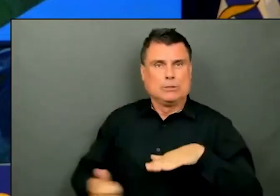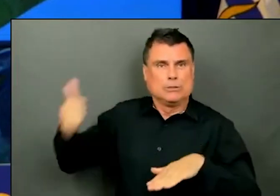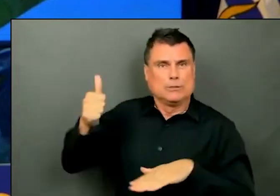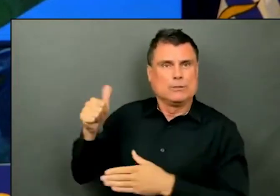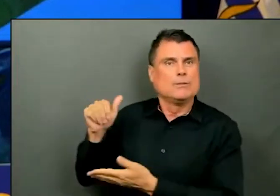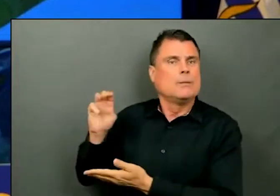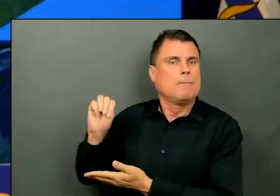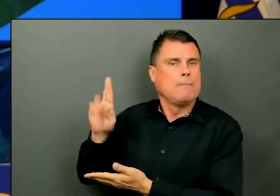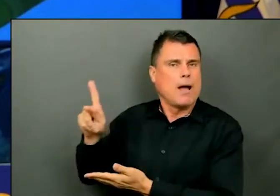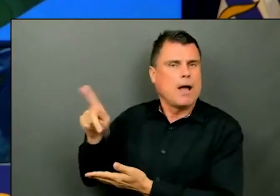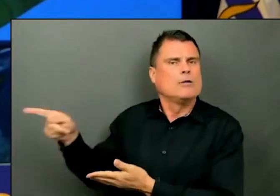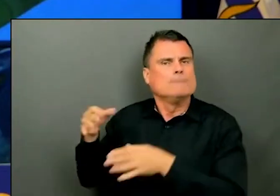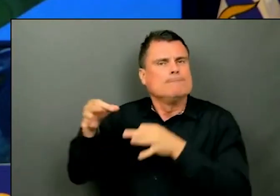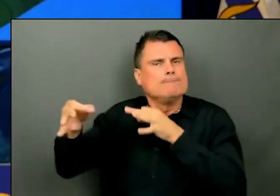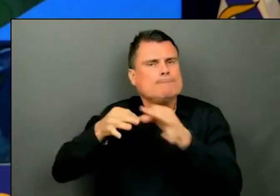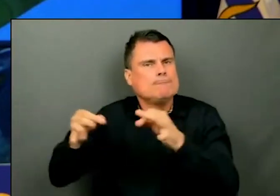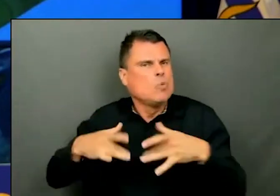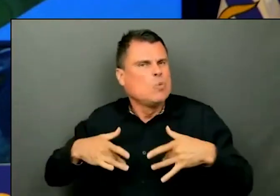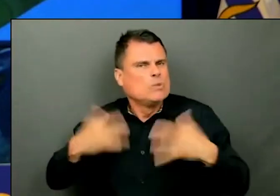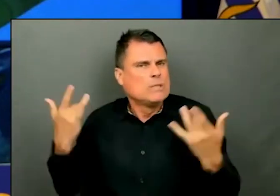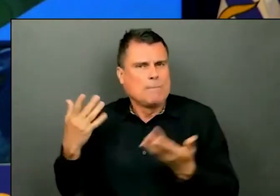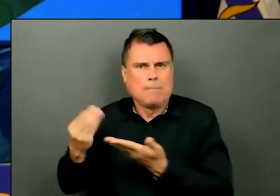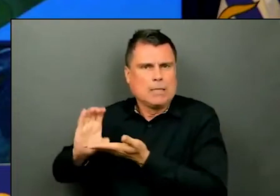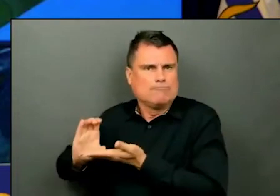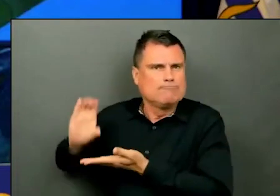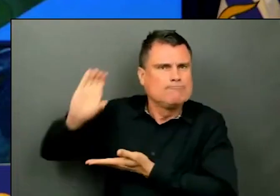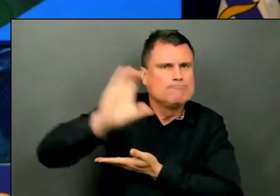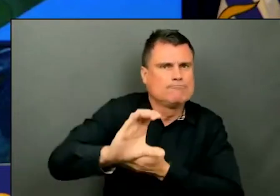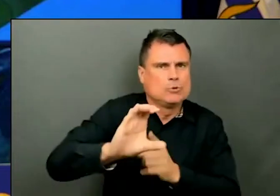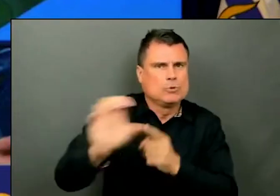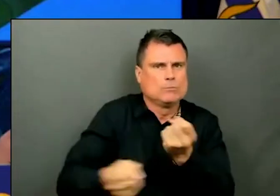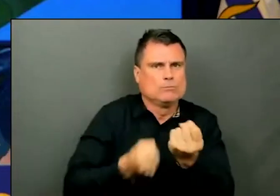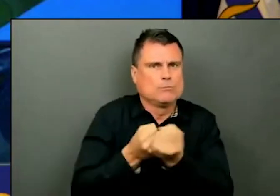exciting opportunity for the major tourism attractions